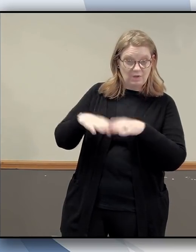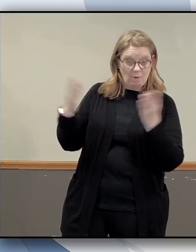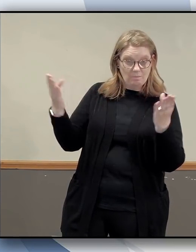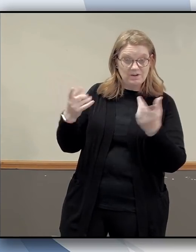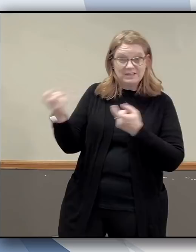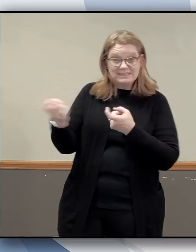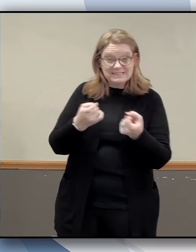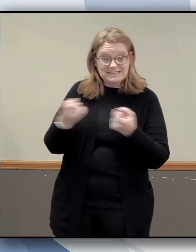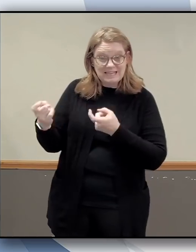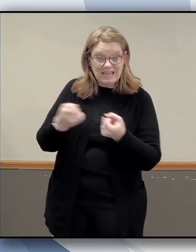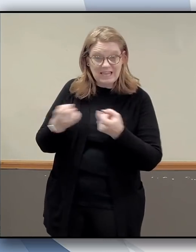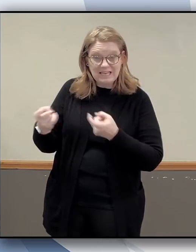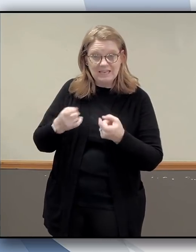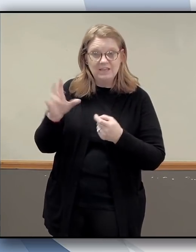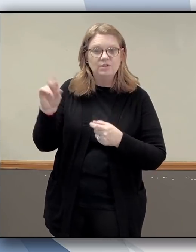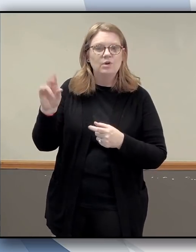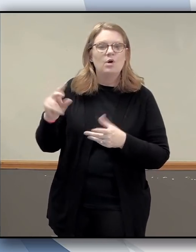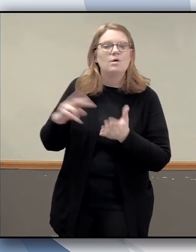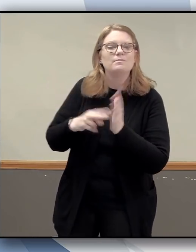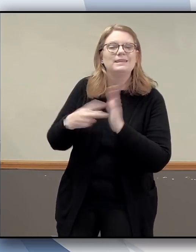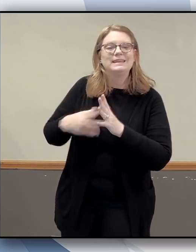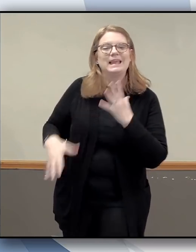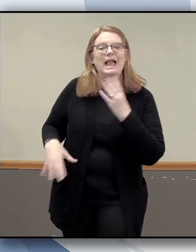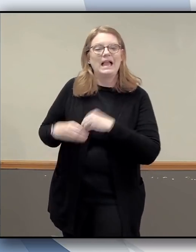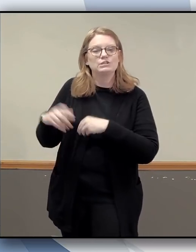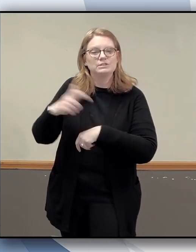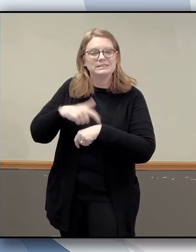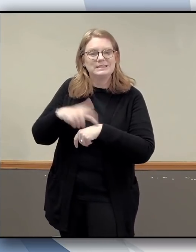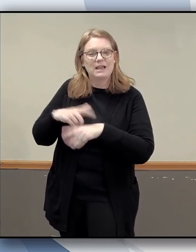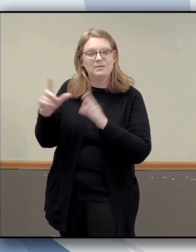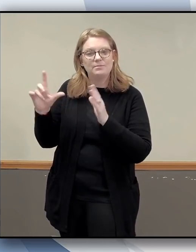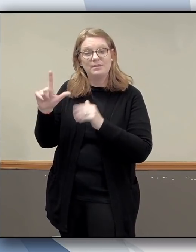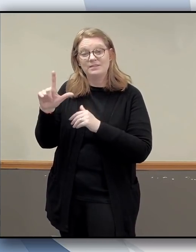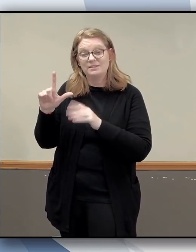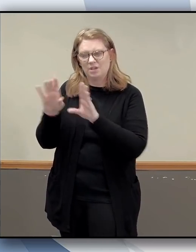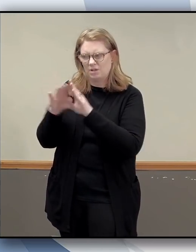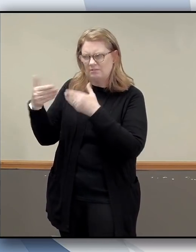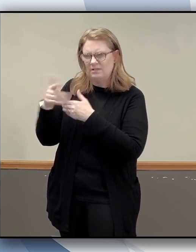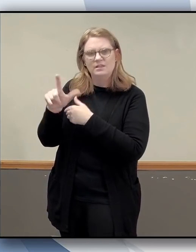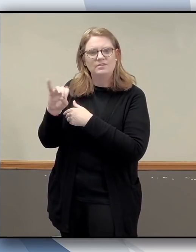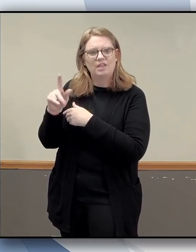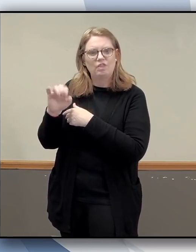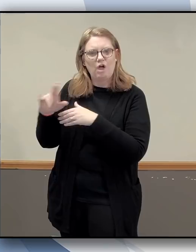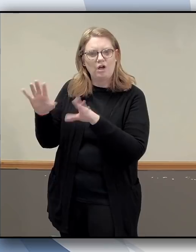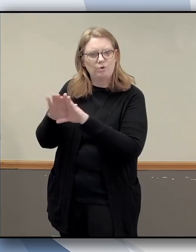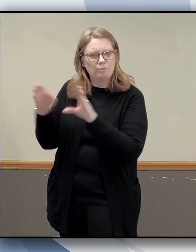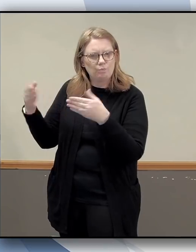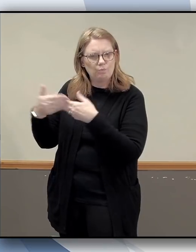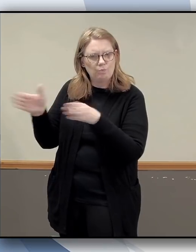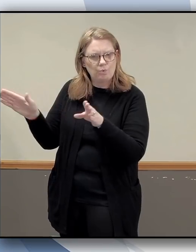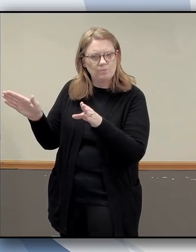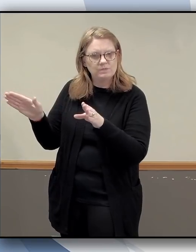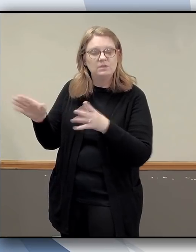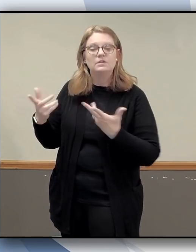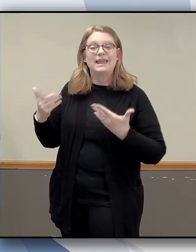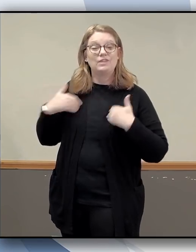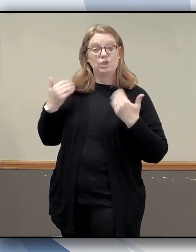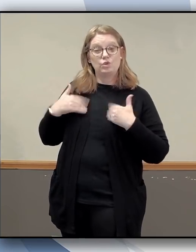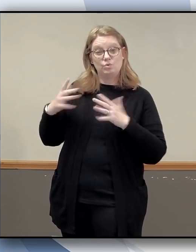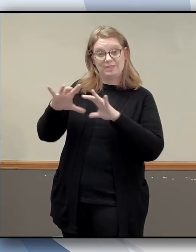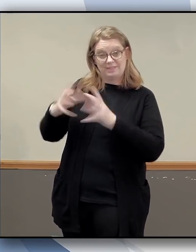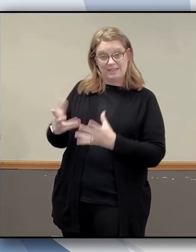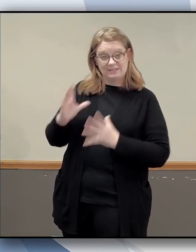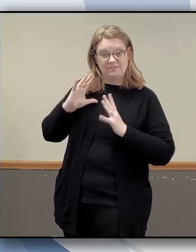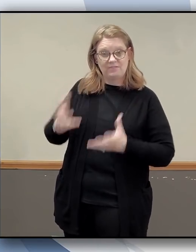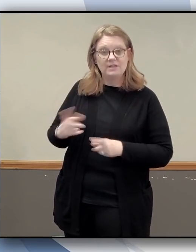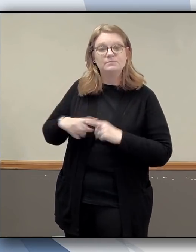the extended time in the locker room. So hockey's open in Grand Forks for all the youth leagues, but the hockey players are required to change